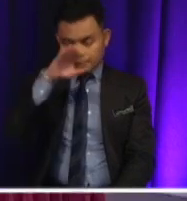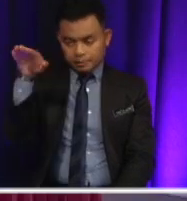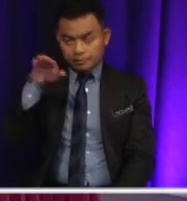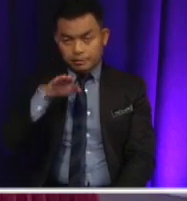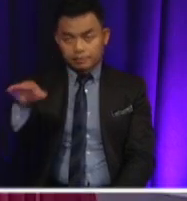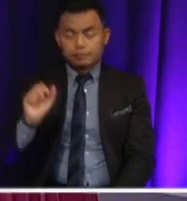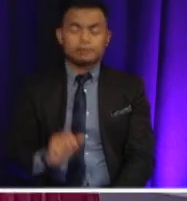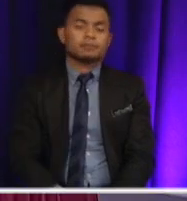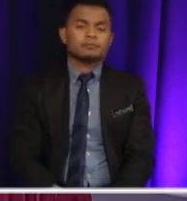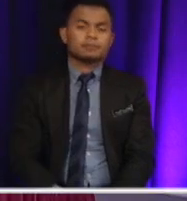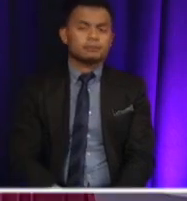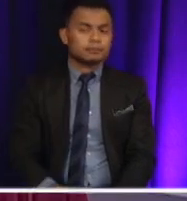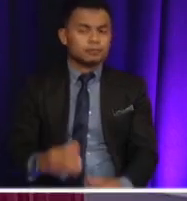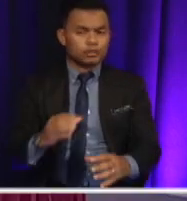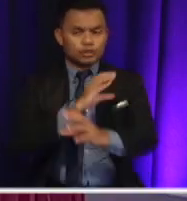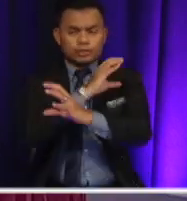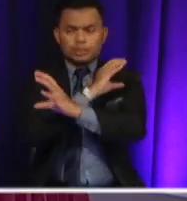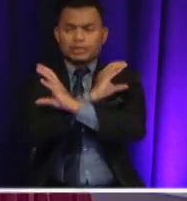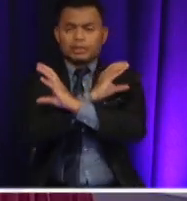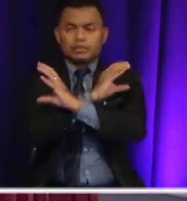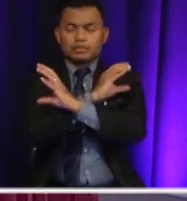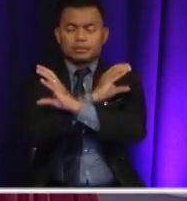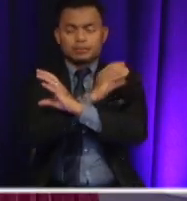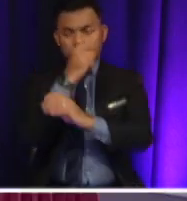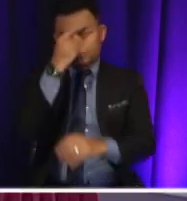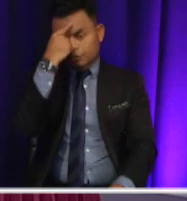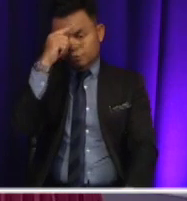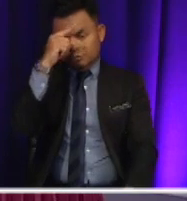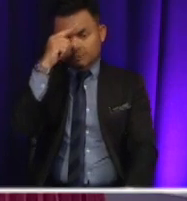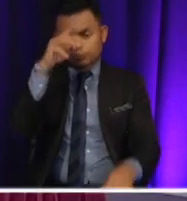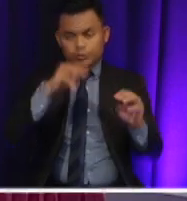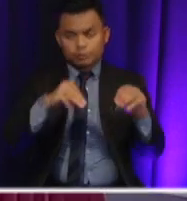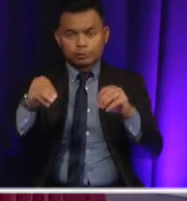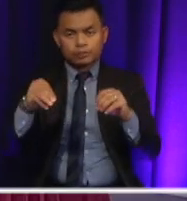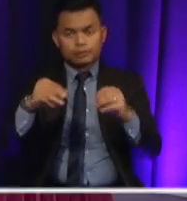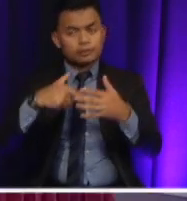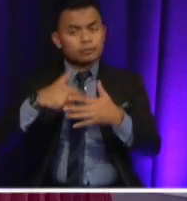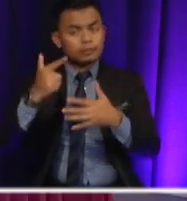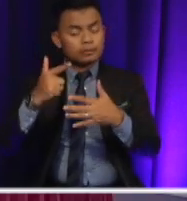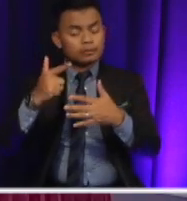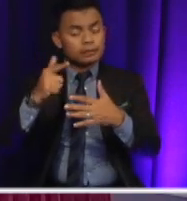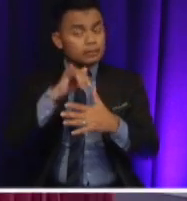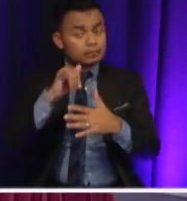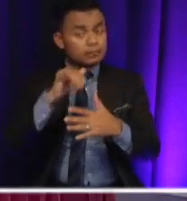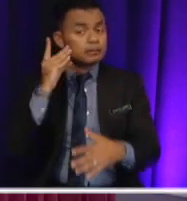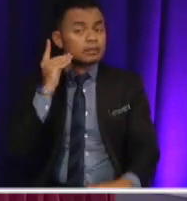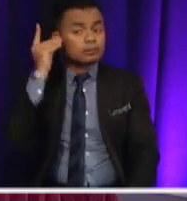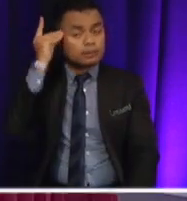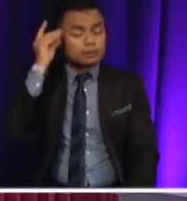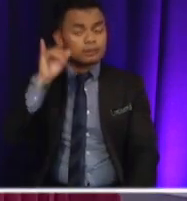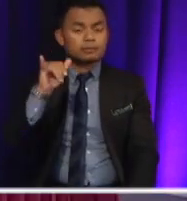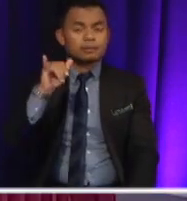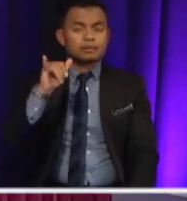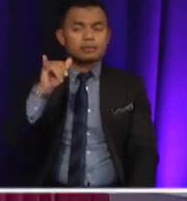might be challenging to some of the pupils out there and even to some adults, because these are some